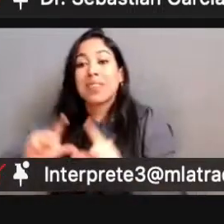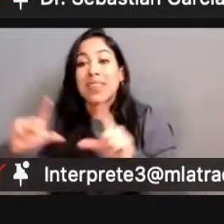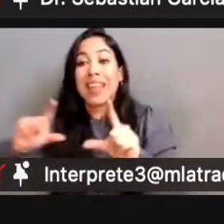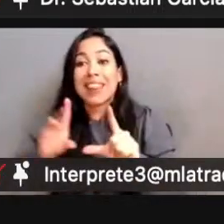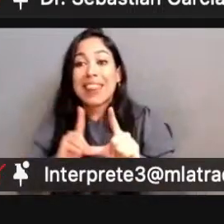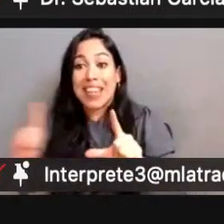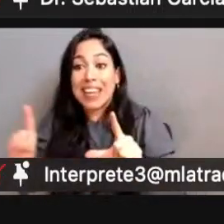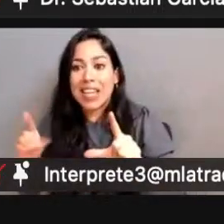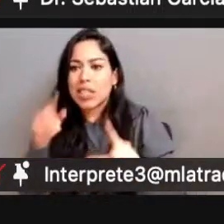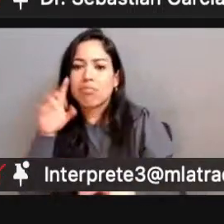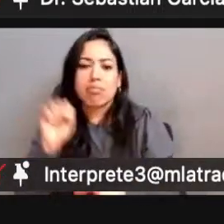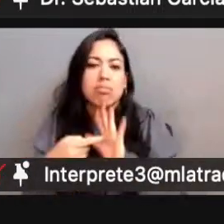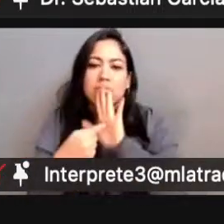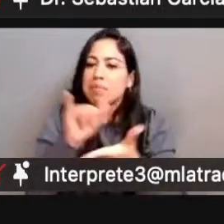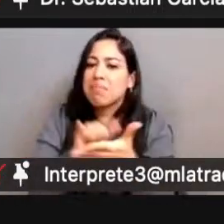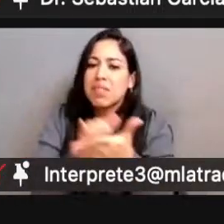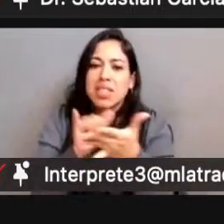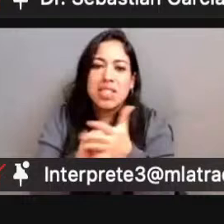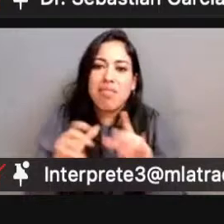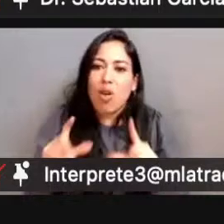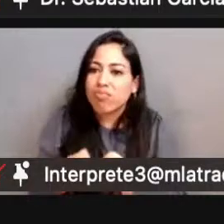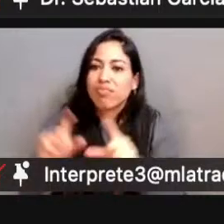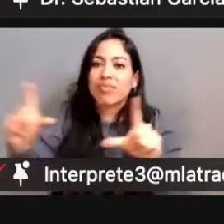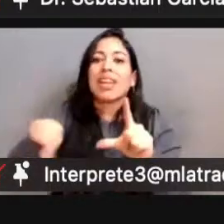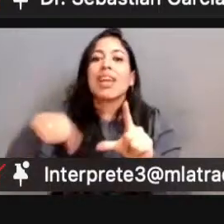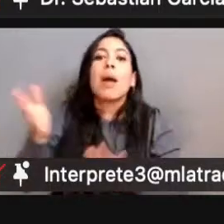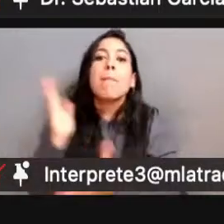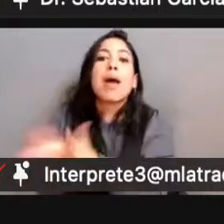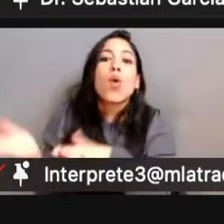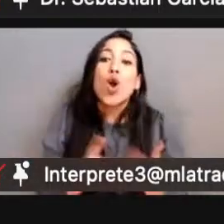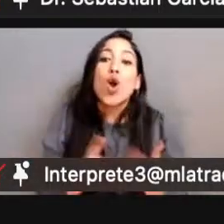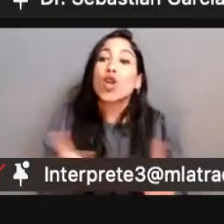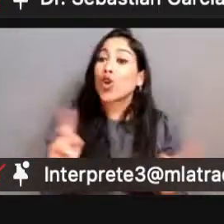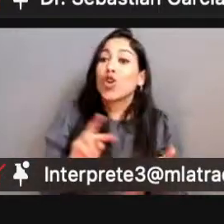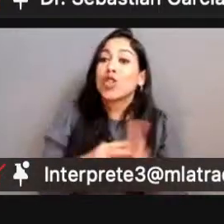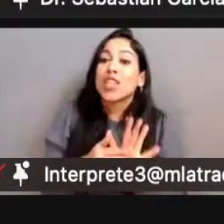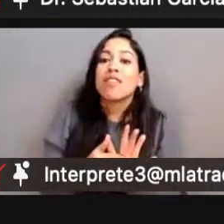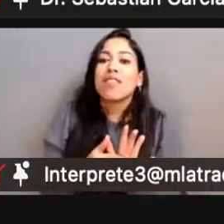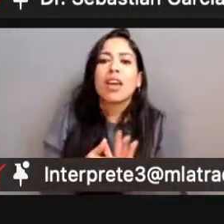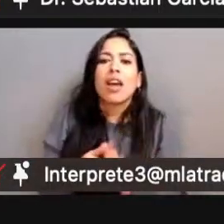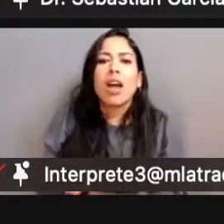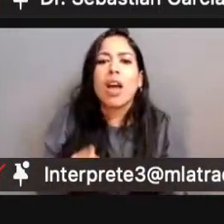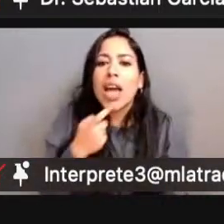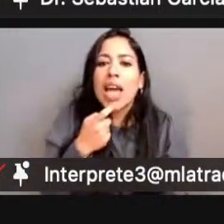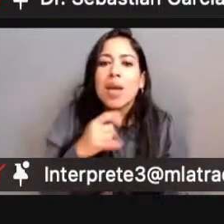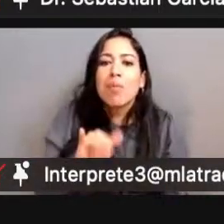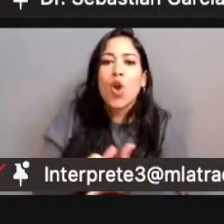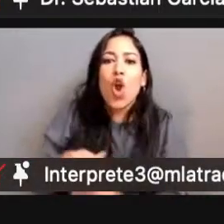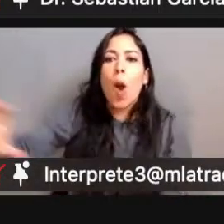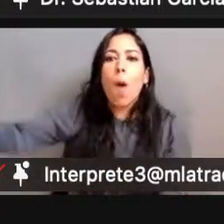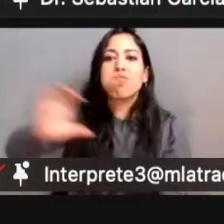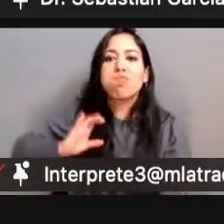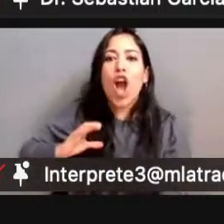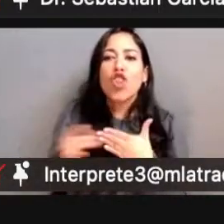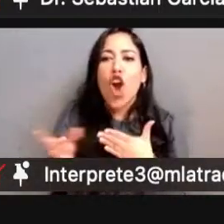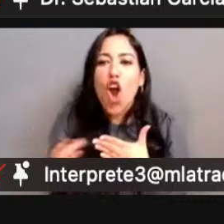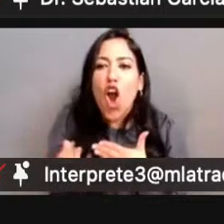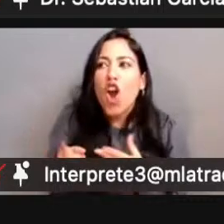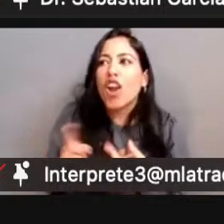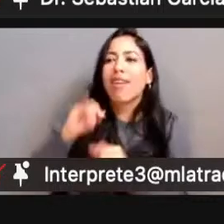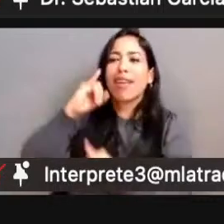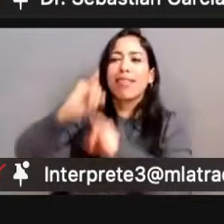it shows the same thing, but not with the mortality rate, but the per capita income, GDP